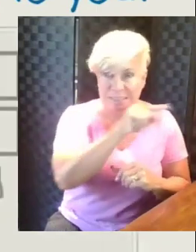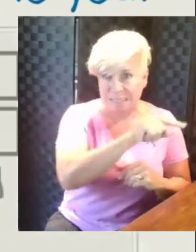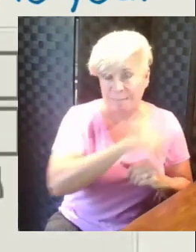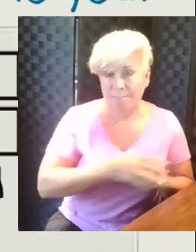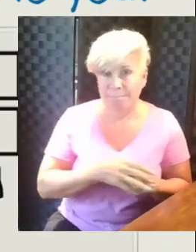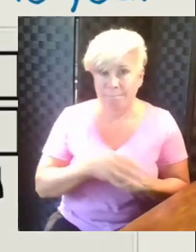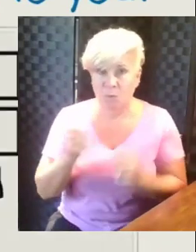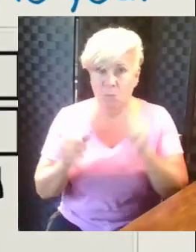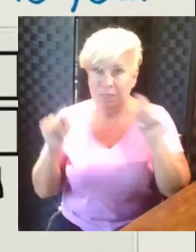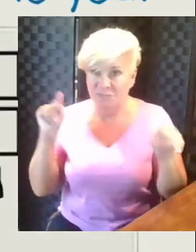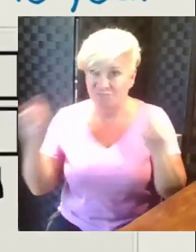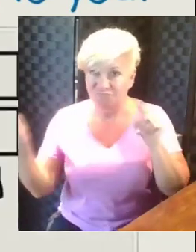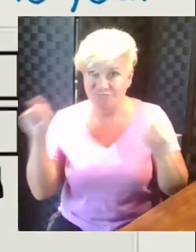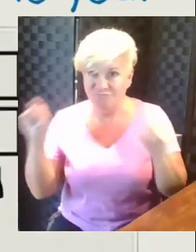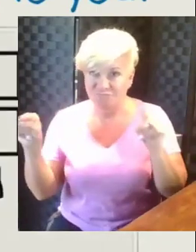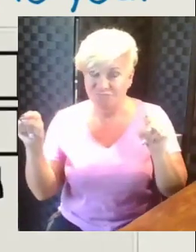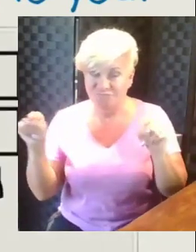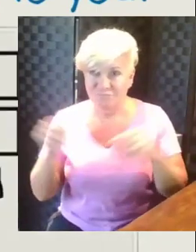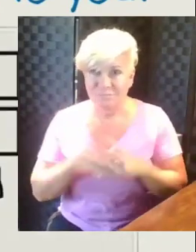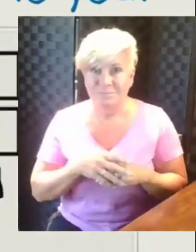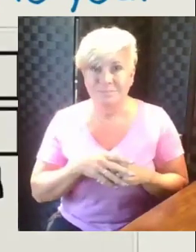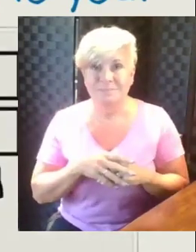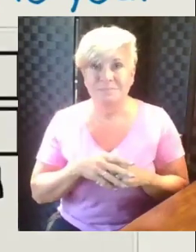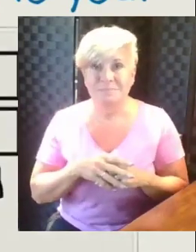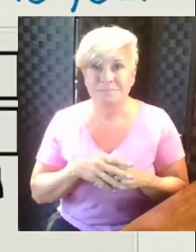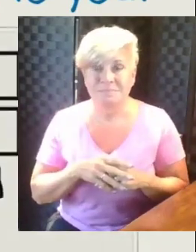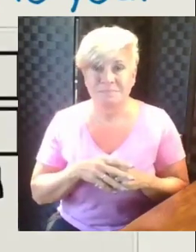or Zim's?